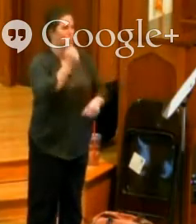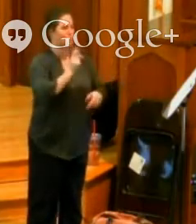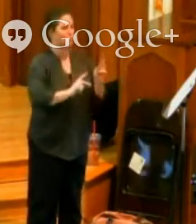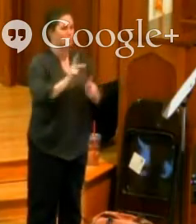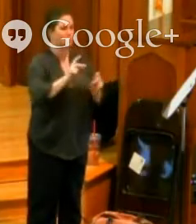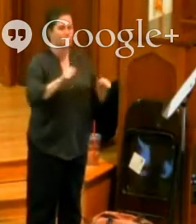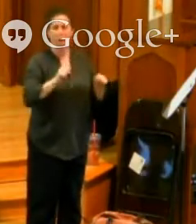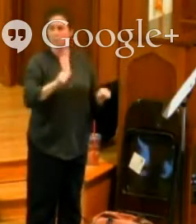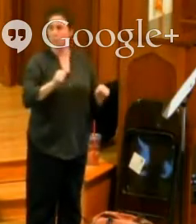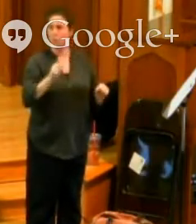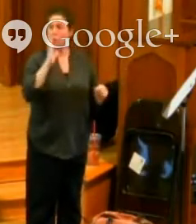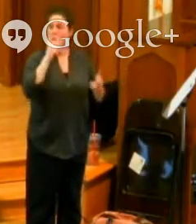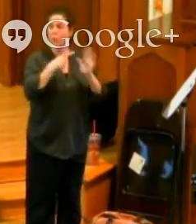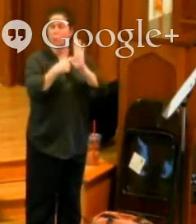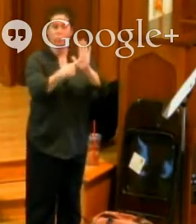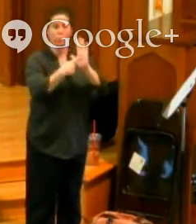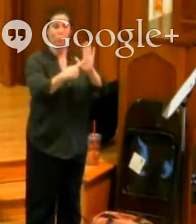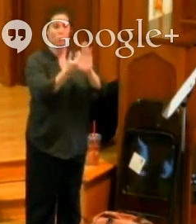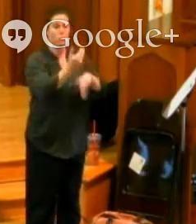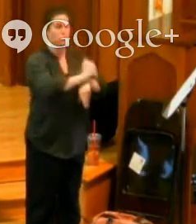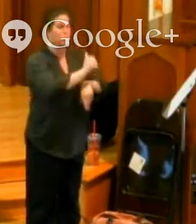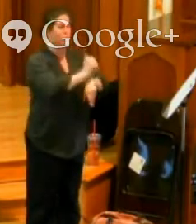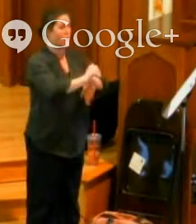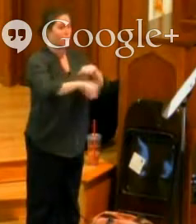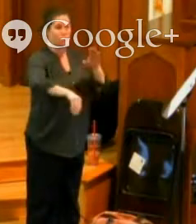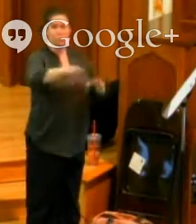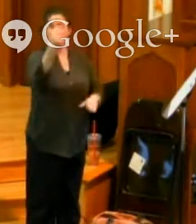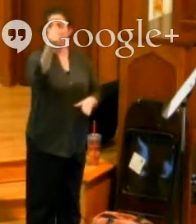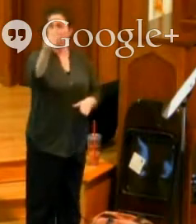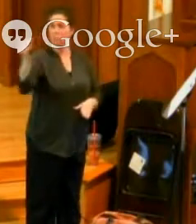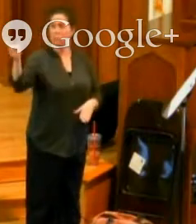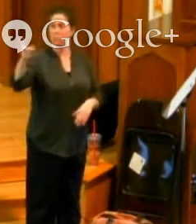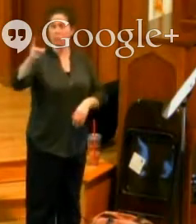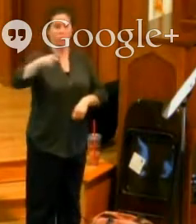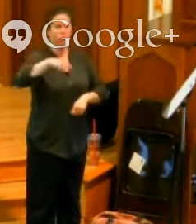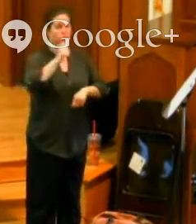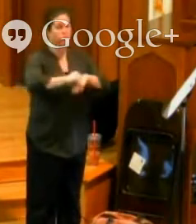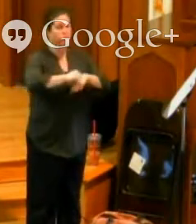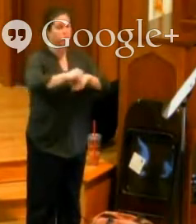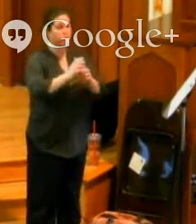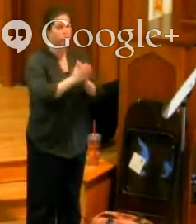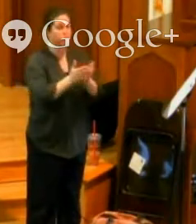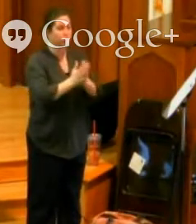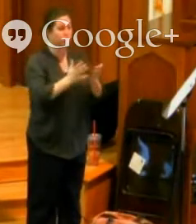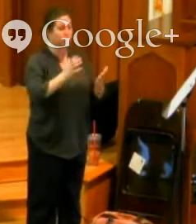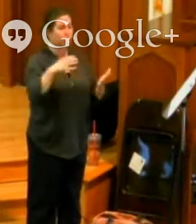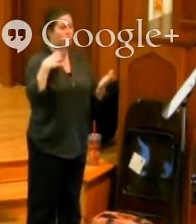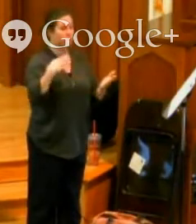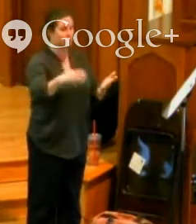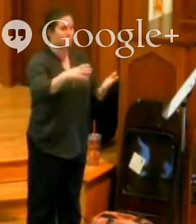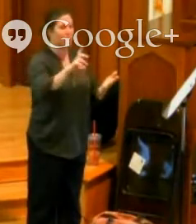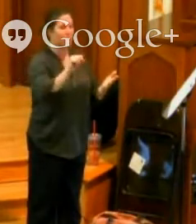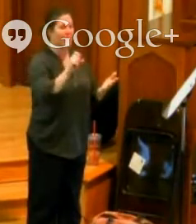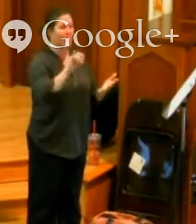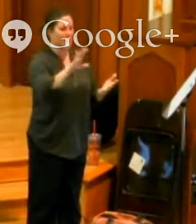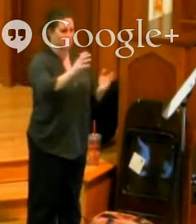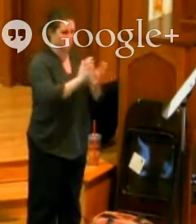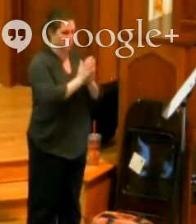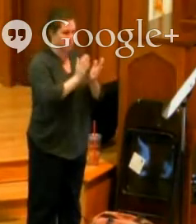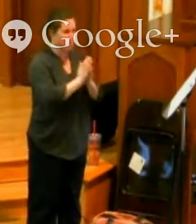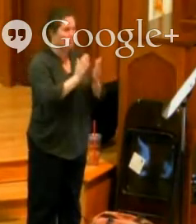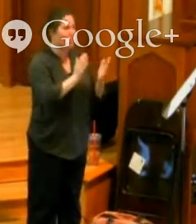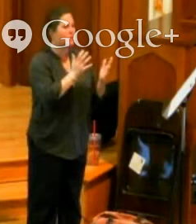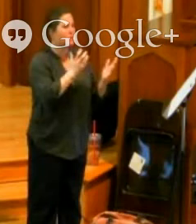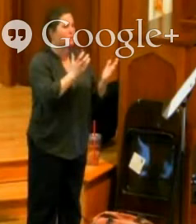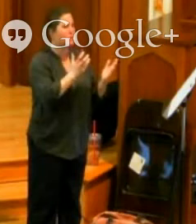names, I can show you what we are drawing for today. It's a nice hardbound edition of a classic book on the life of Christ. This book is called The